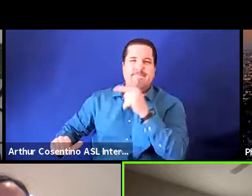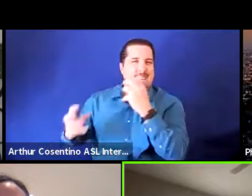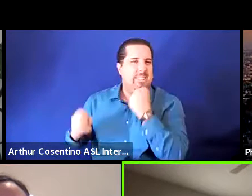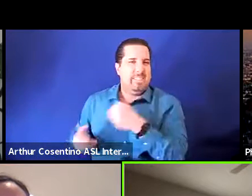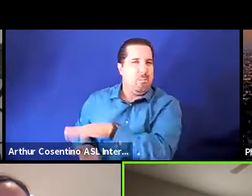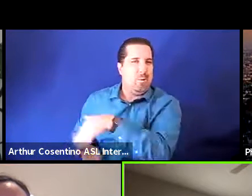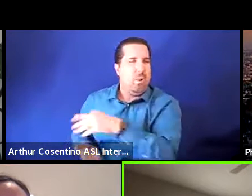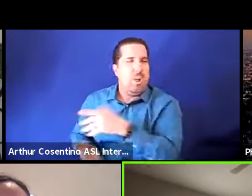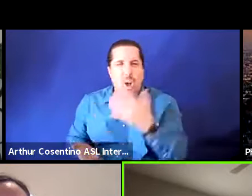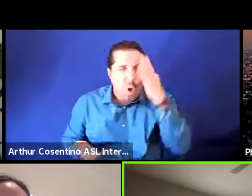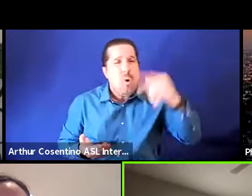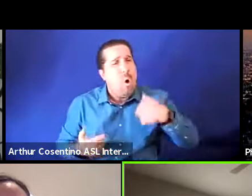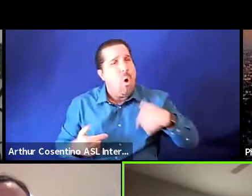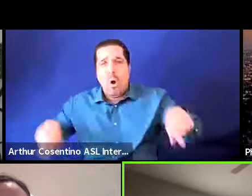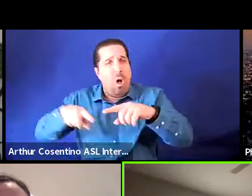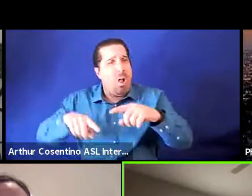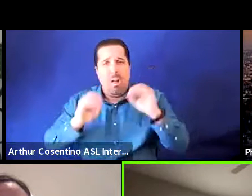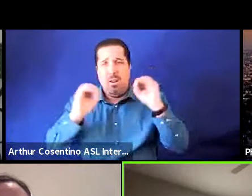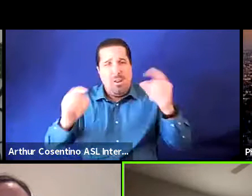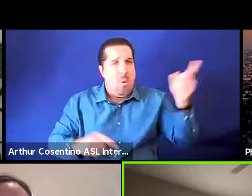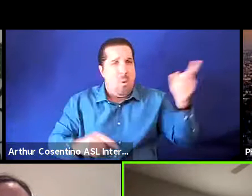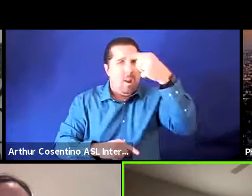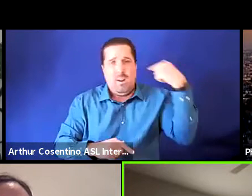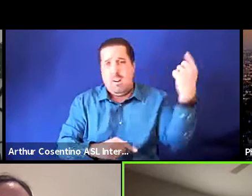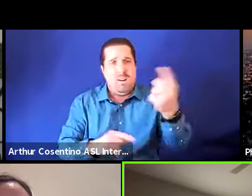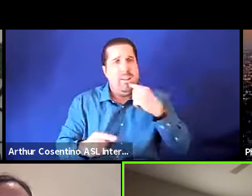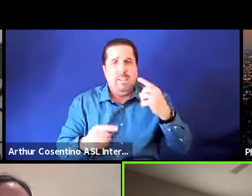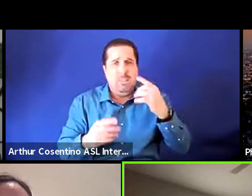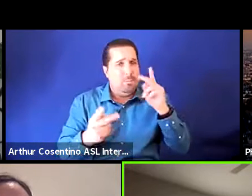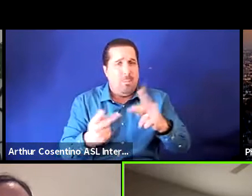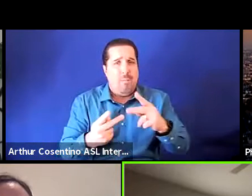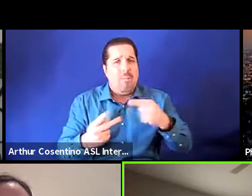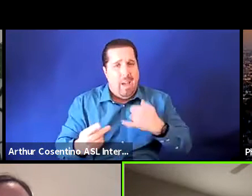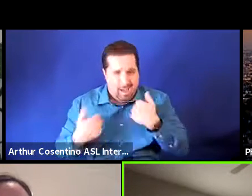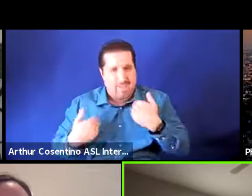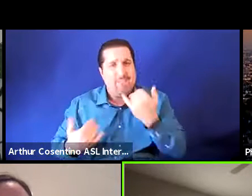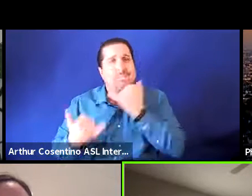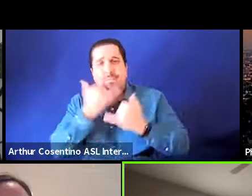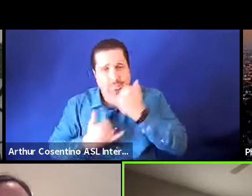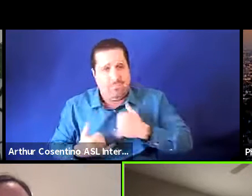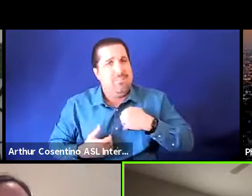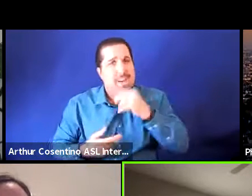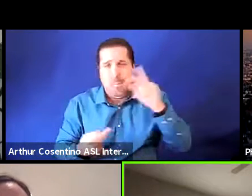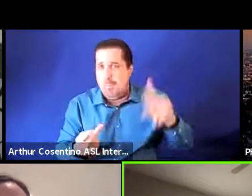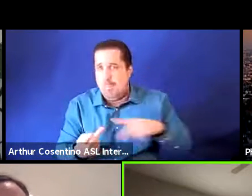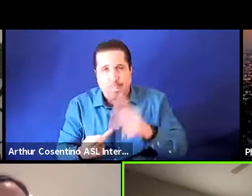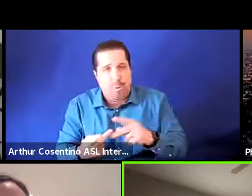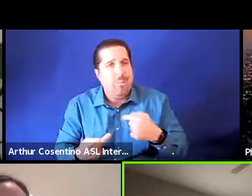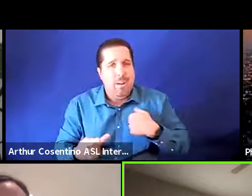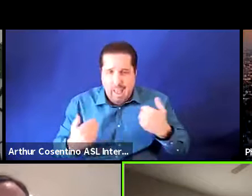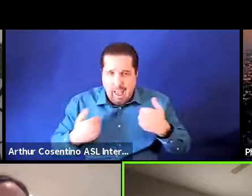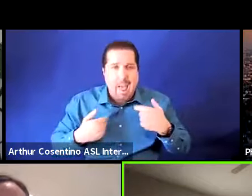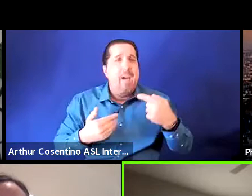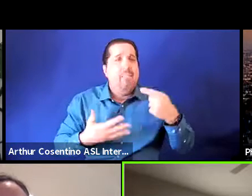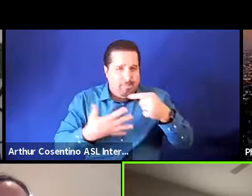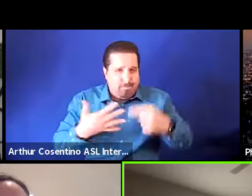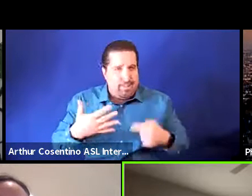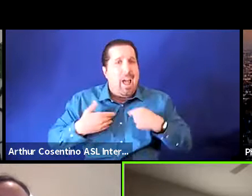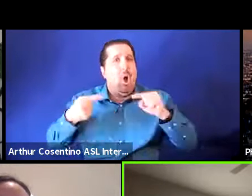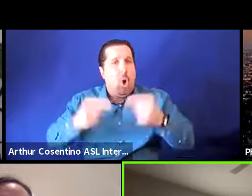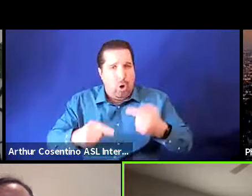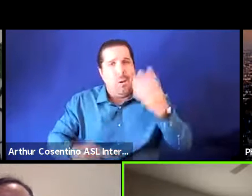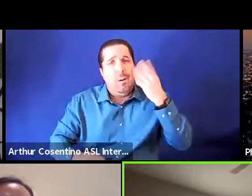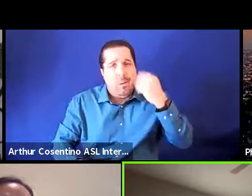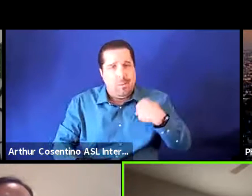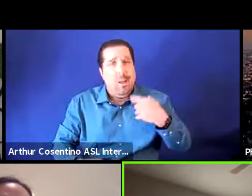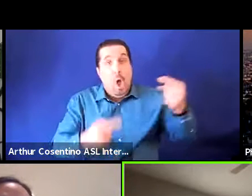us are perfect. I'm completely flawed. I'm already implicated. I'm not beyond reproach. I have done harm. We must move